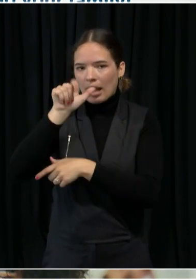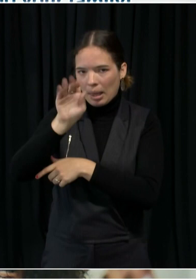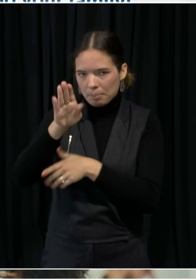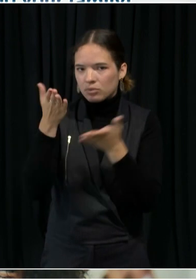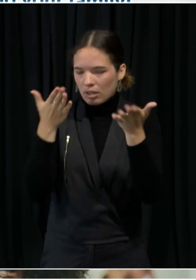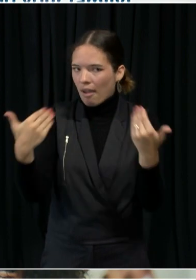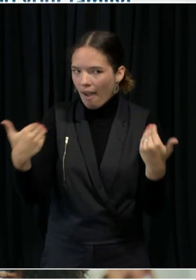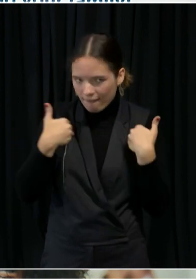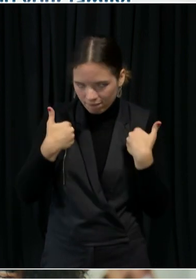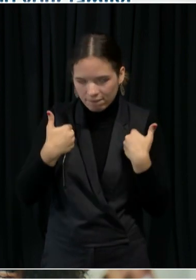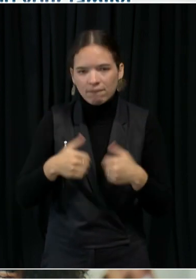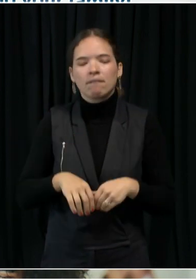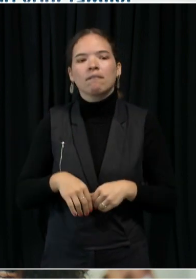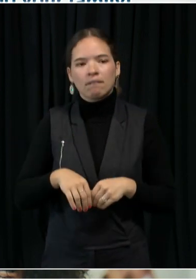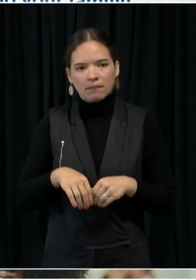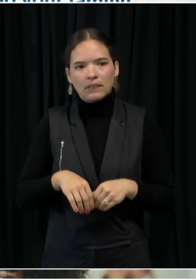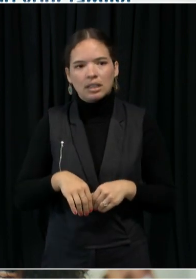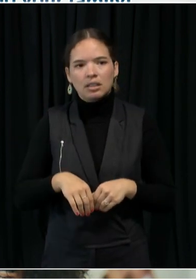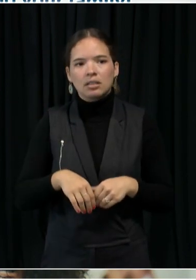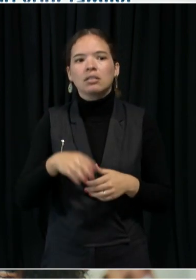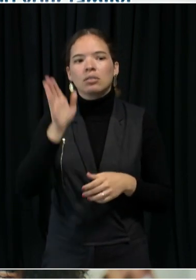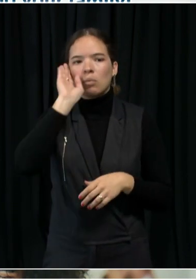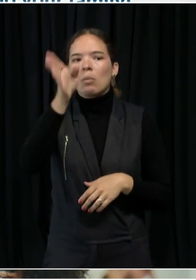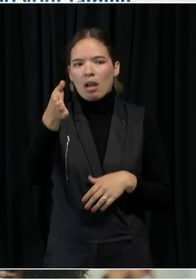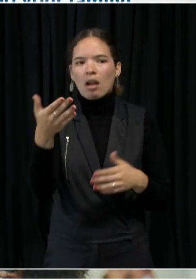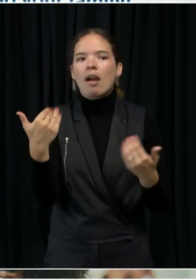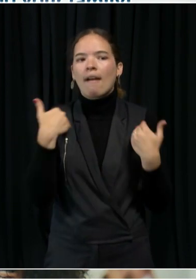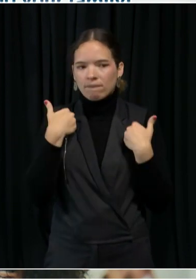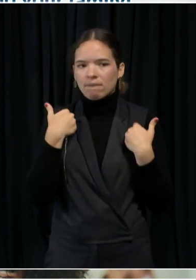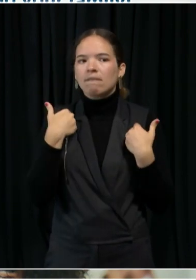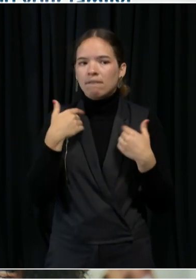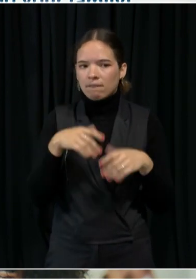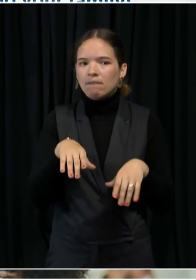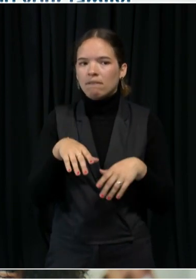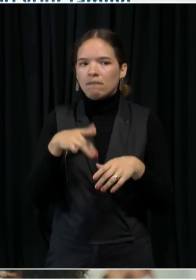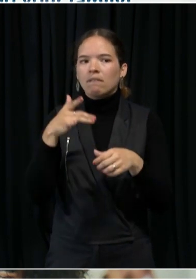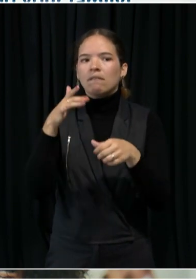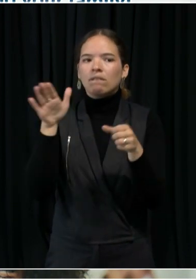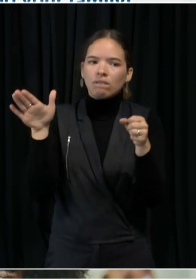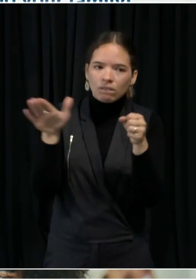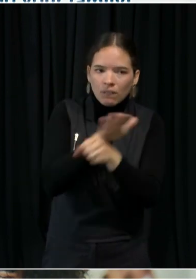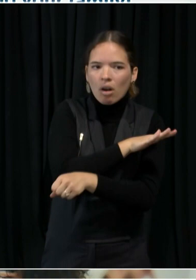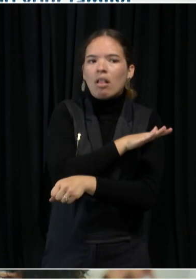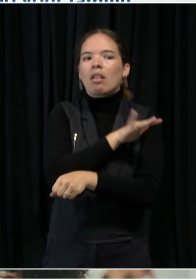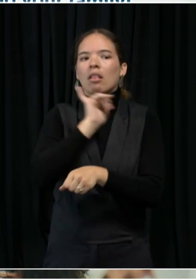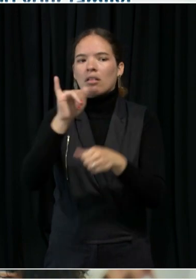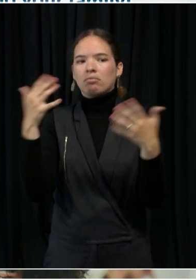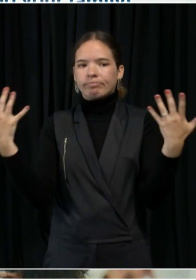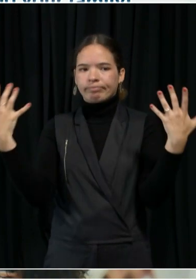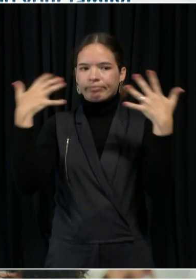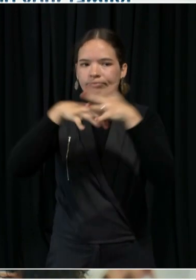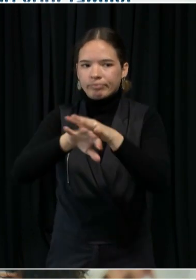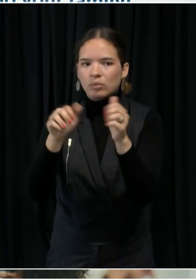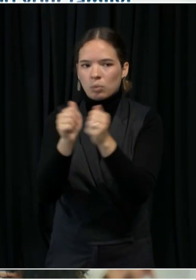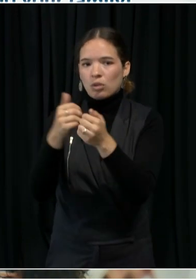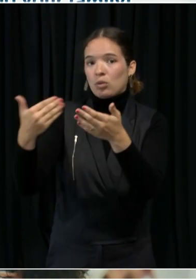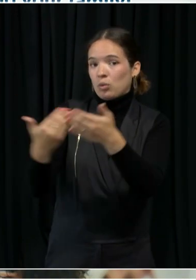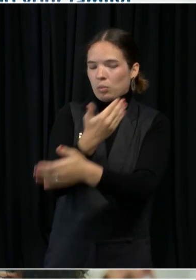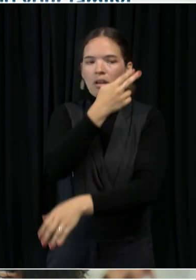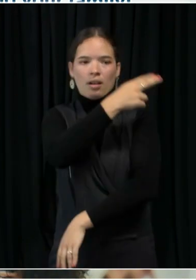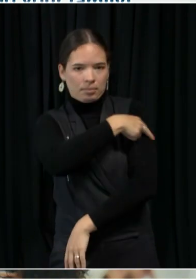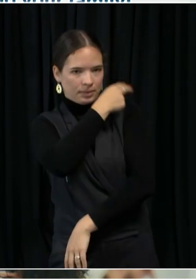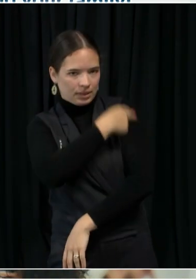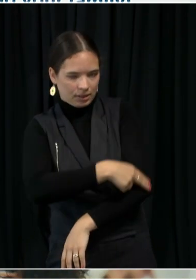be, in the future, fully integrated with the new Cedar Hill Regional Medical Center, which, as you heard, is opening in early 2025 on the